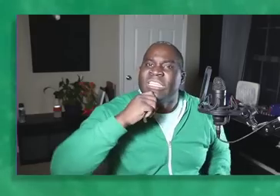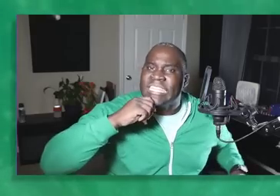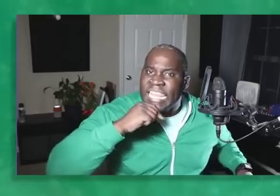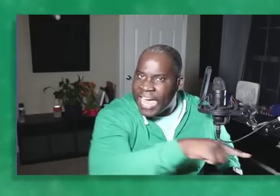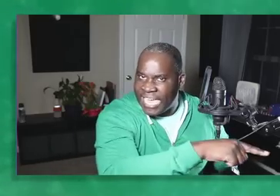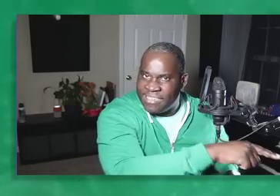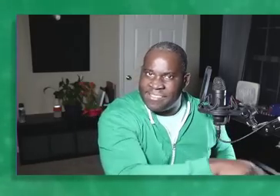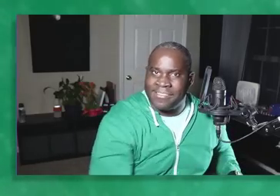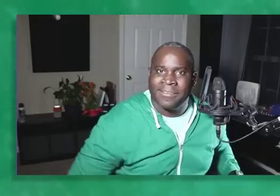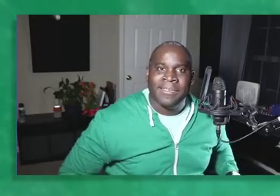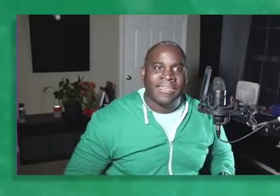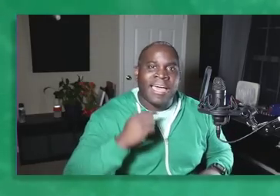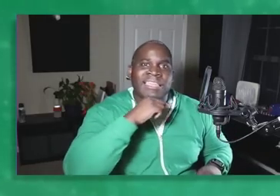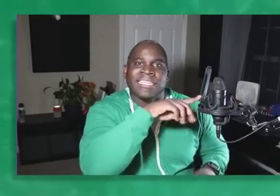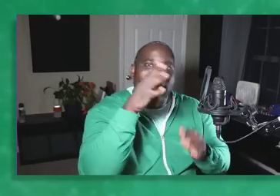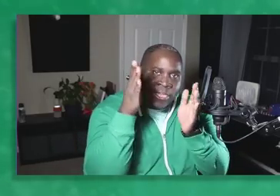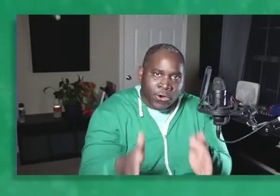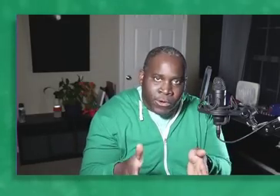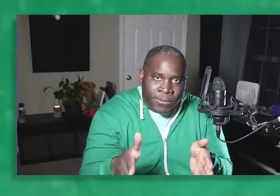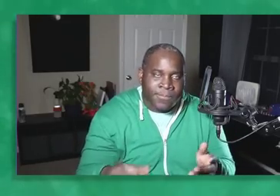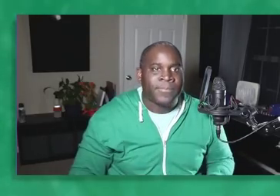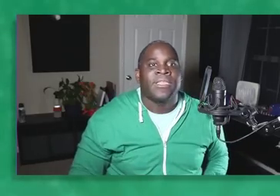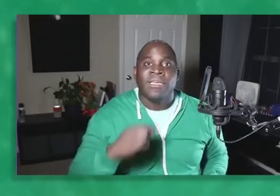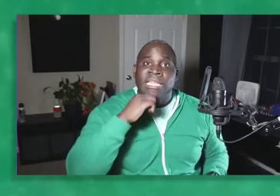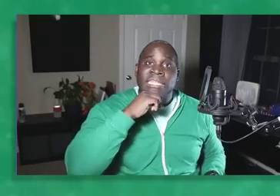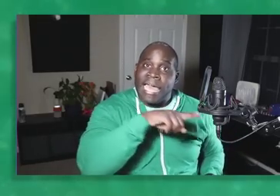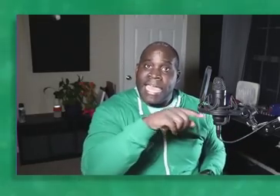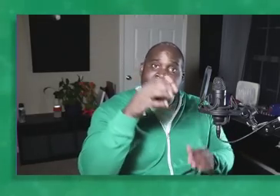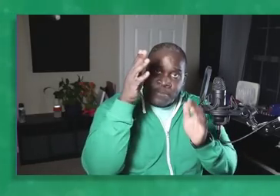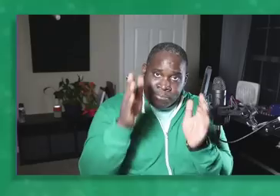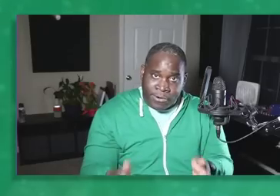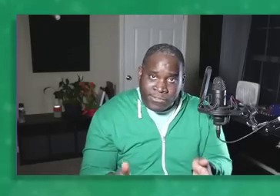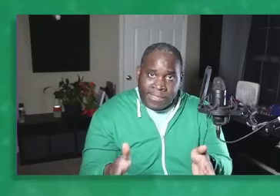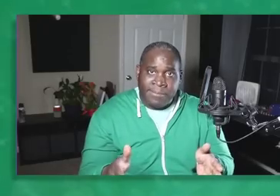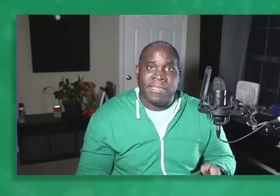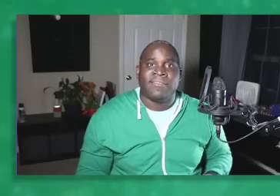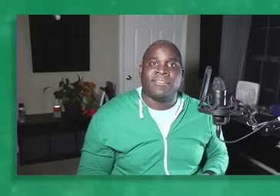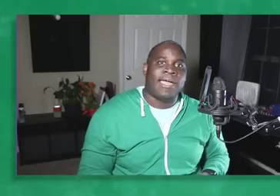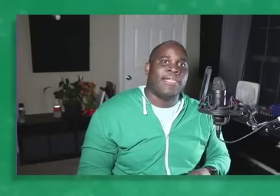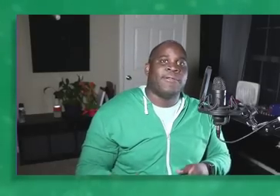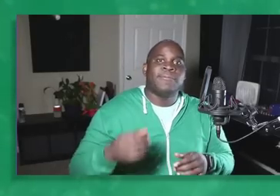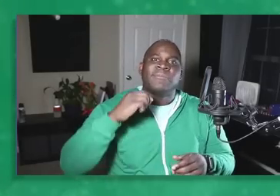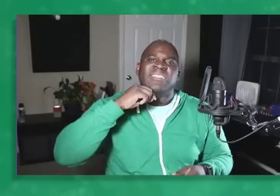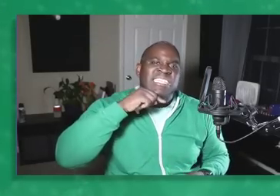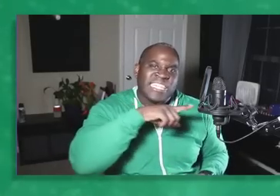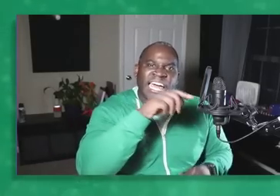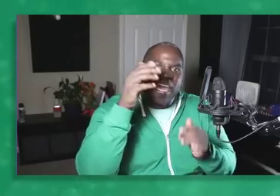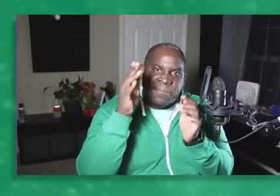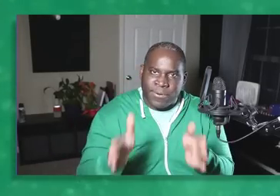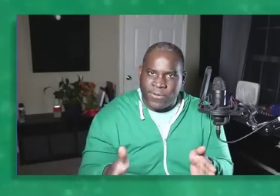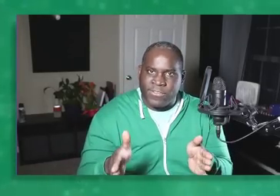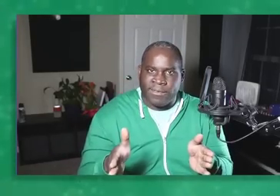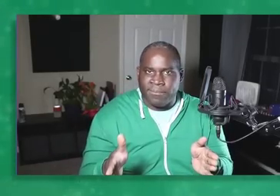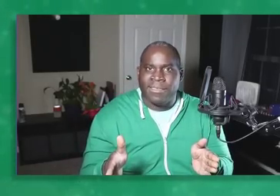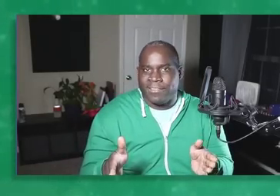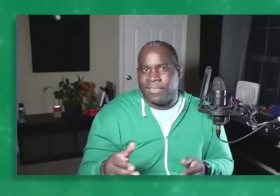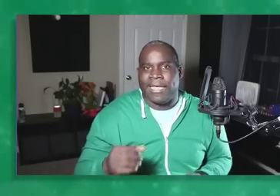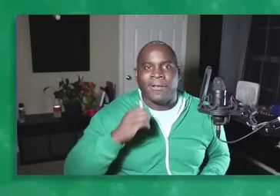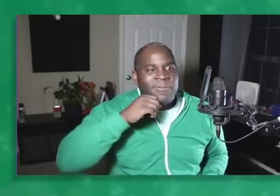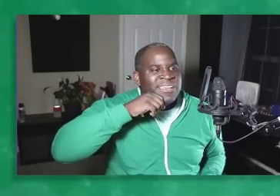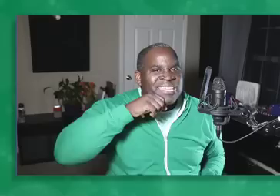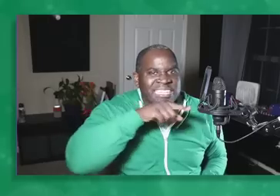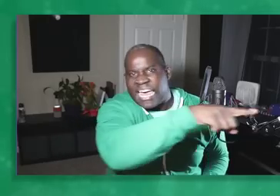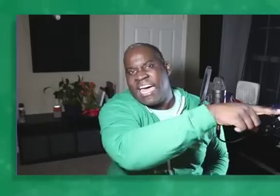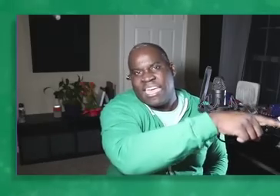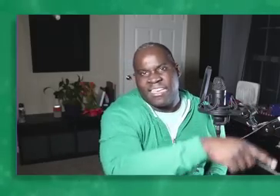Lie. Lies. Not liar. Lie person means liar. Lie person is a